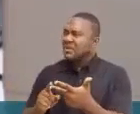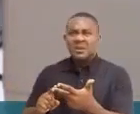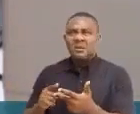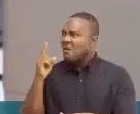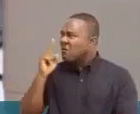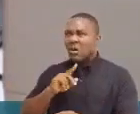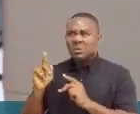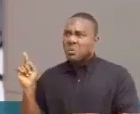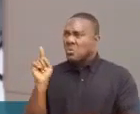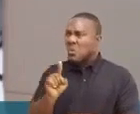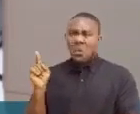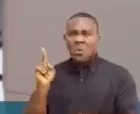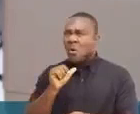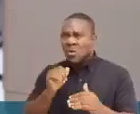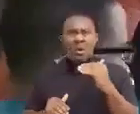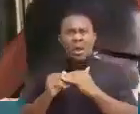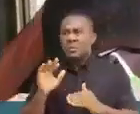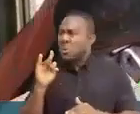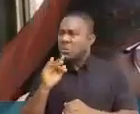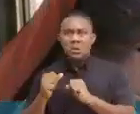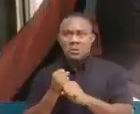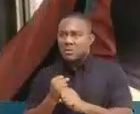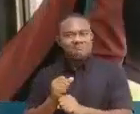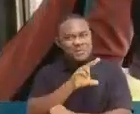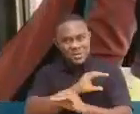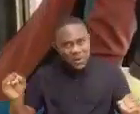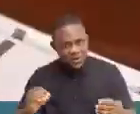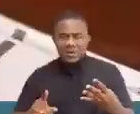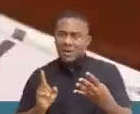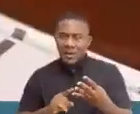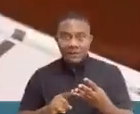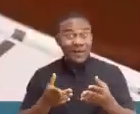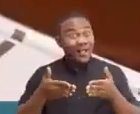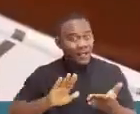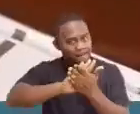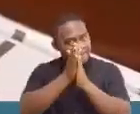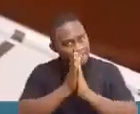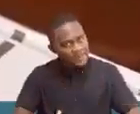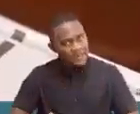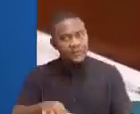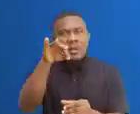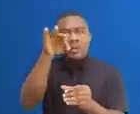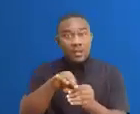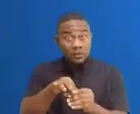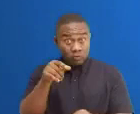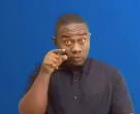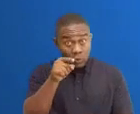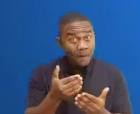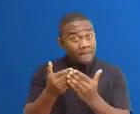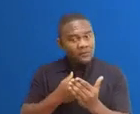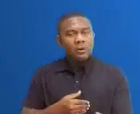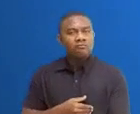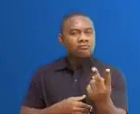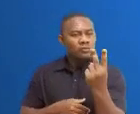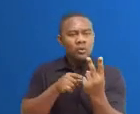who have already registered. After registering, you can also guarantee for 10 persons who you believe qualify to register. Date of commencement